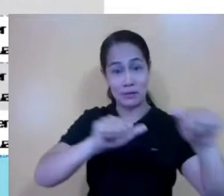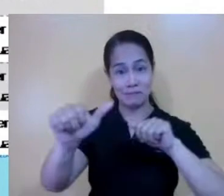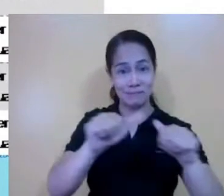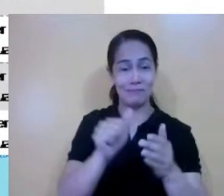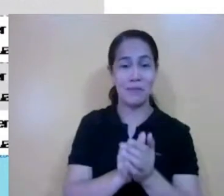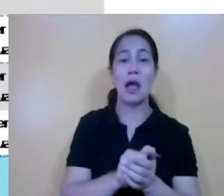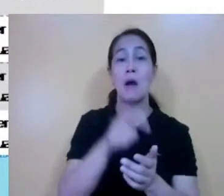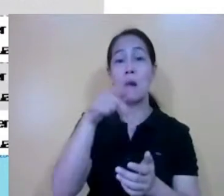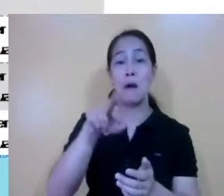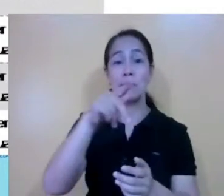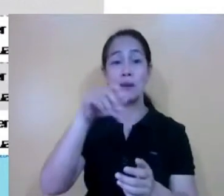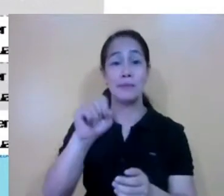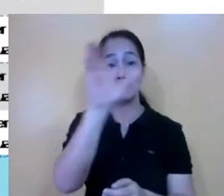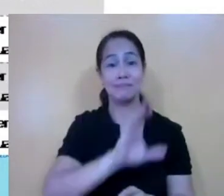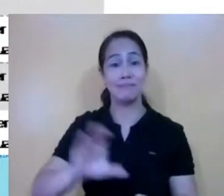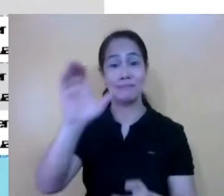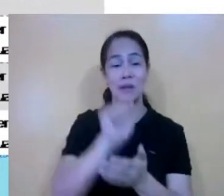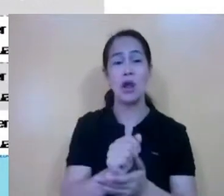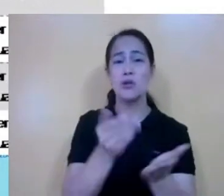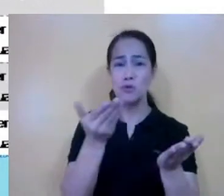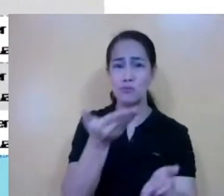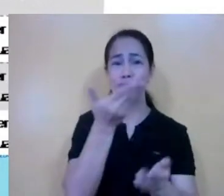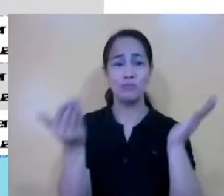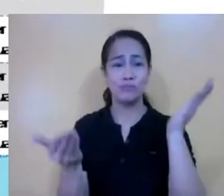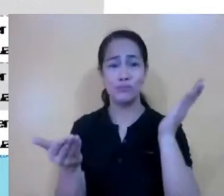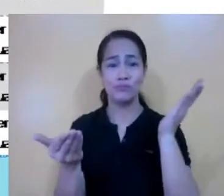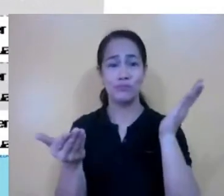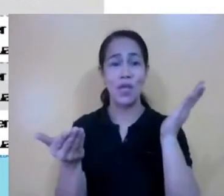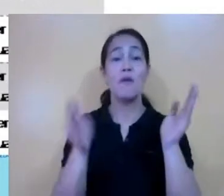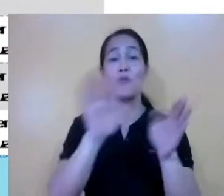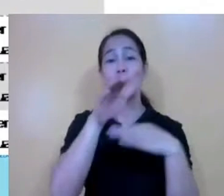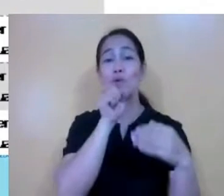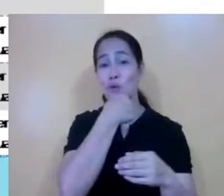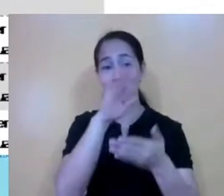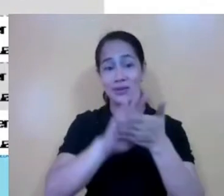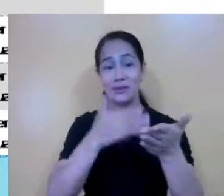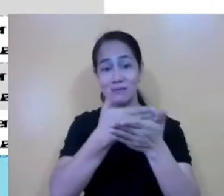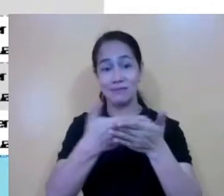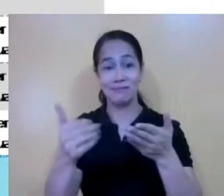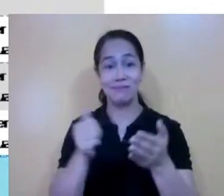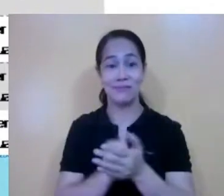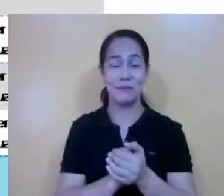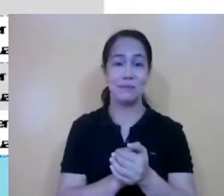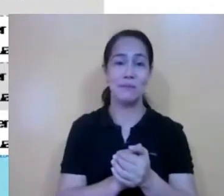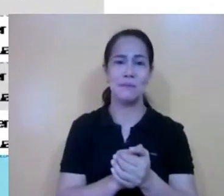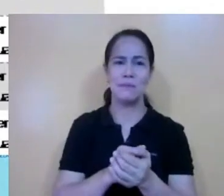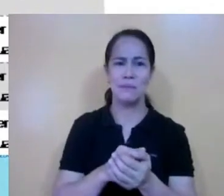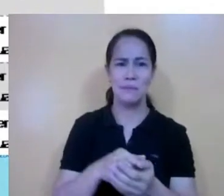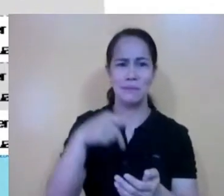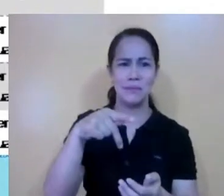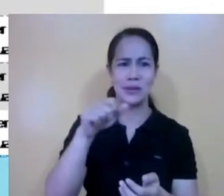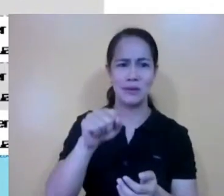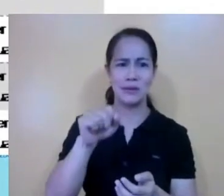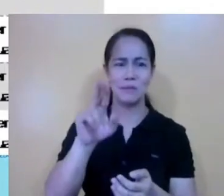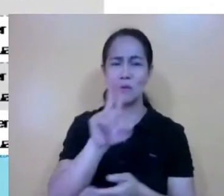cycle. You have there the old schedule as described in DM4 Series